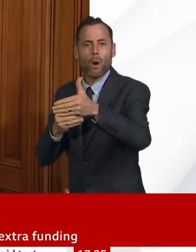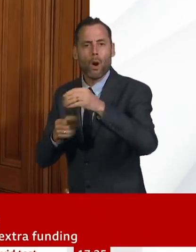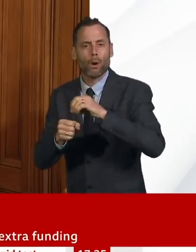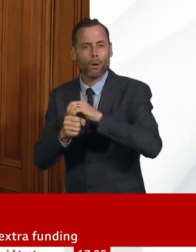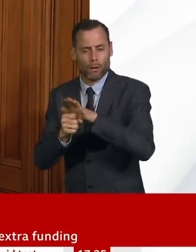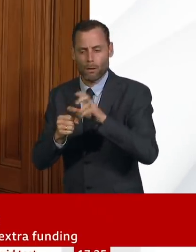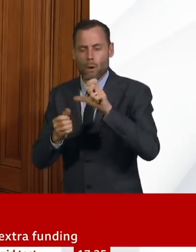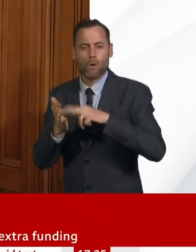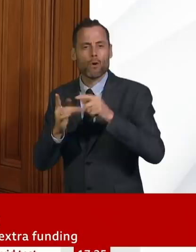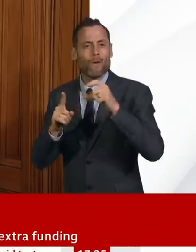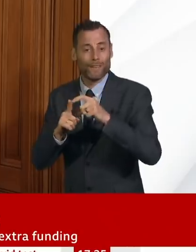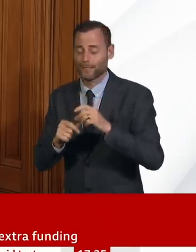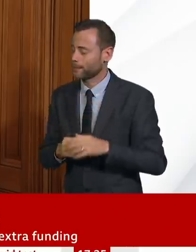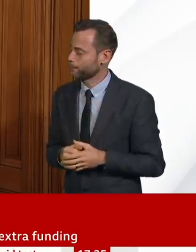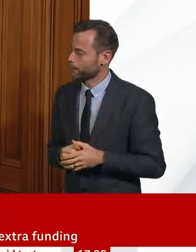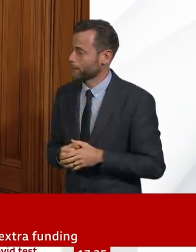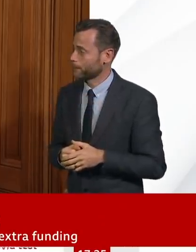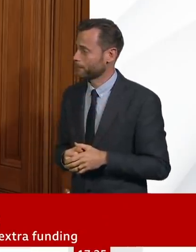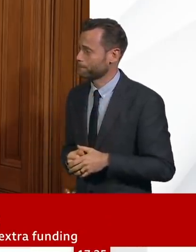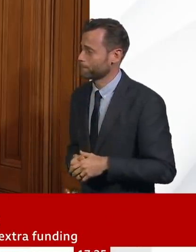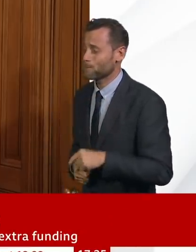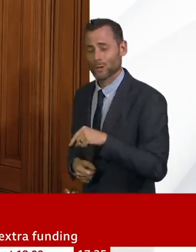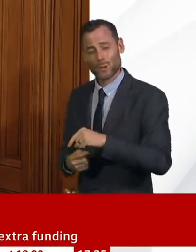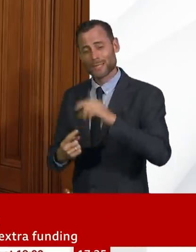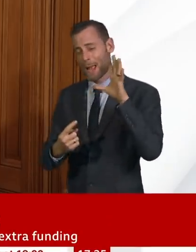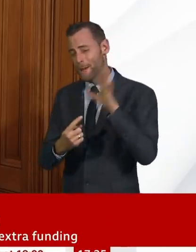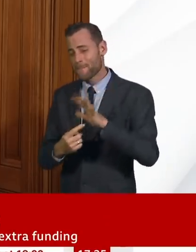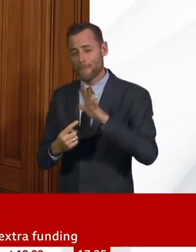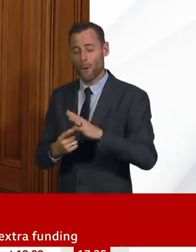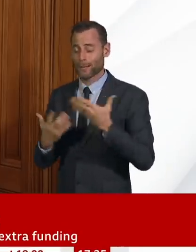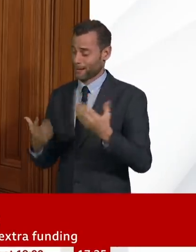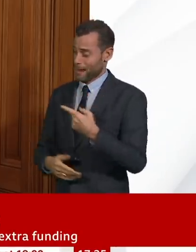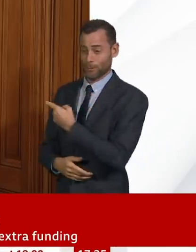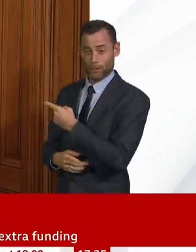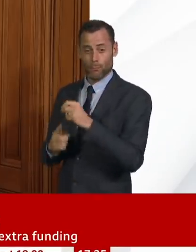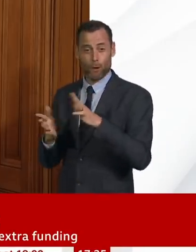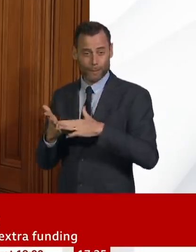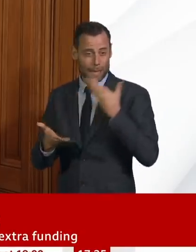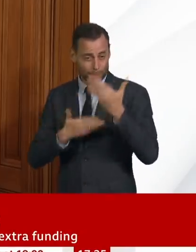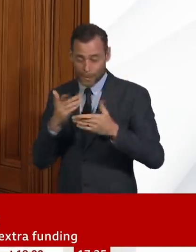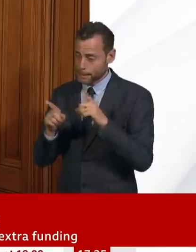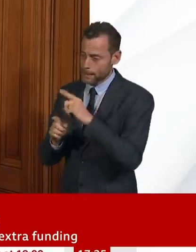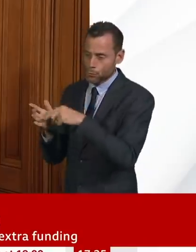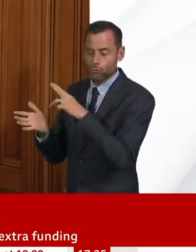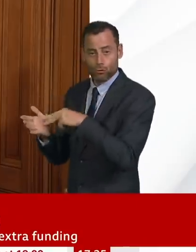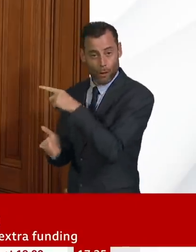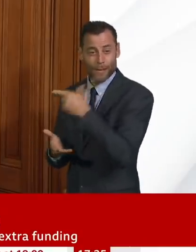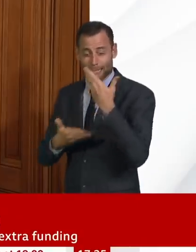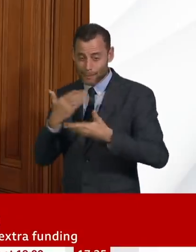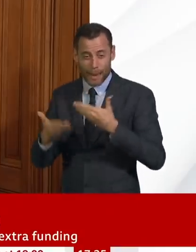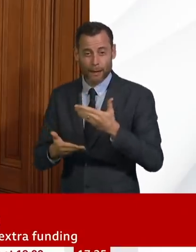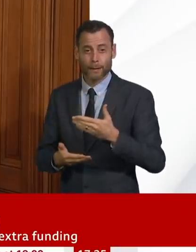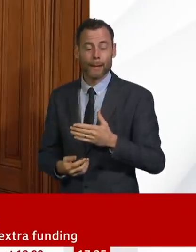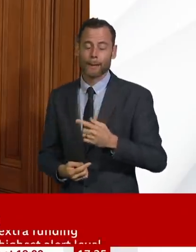is variable throughout the country. So the key to this, as the Prime Minister and Jonathan has said, is to reduce infection rates. And